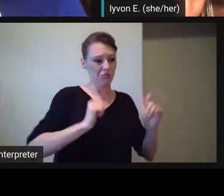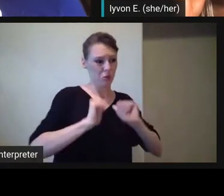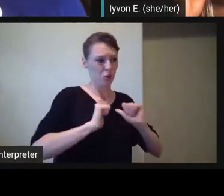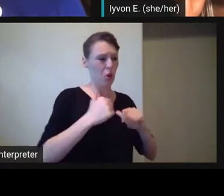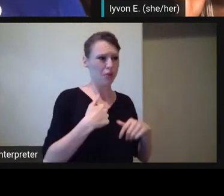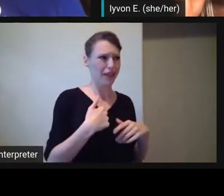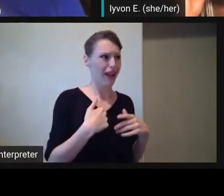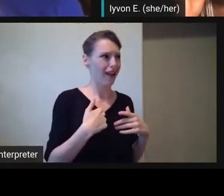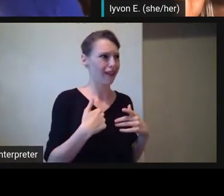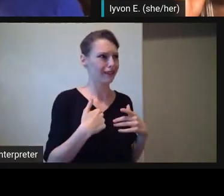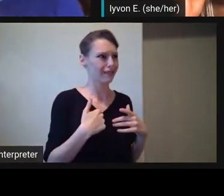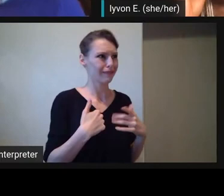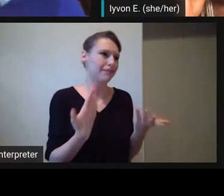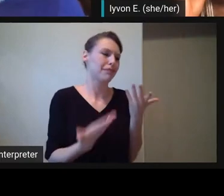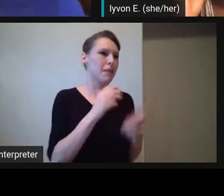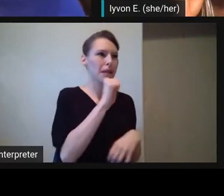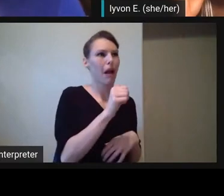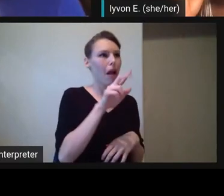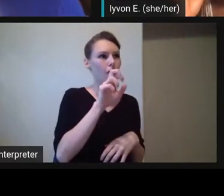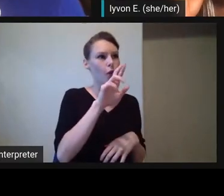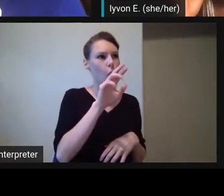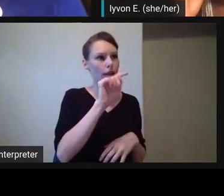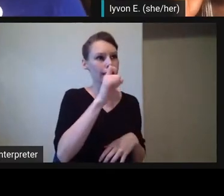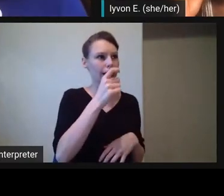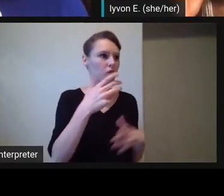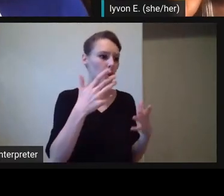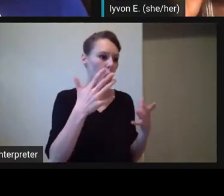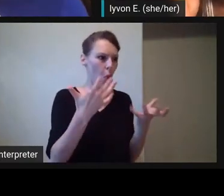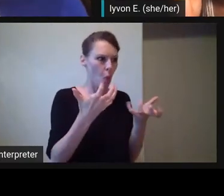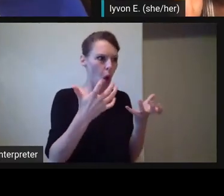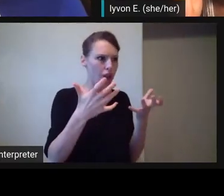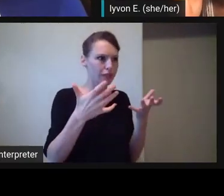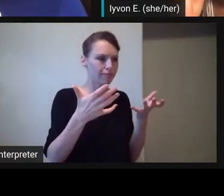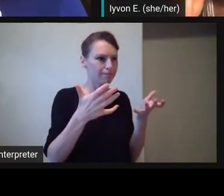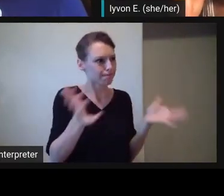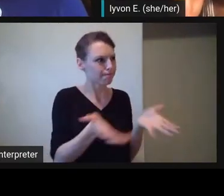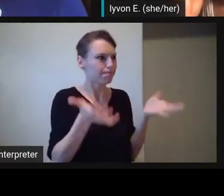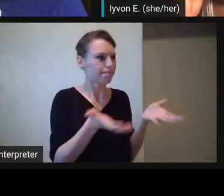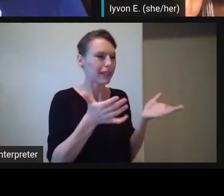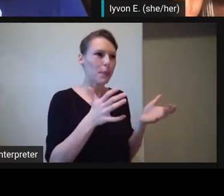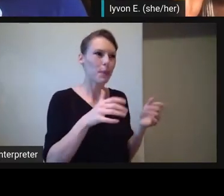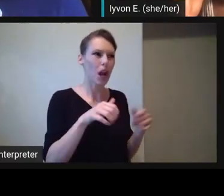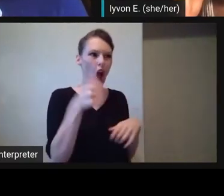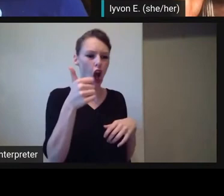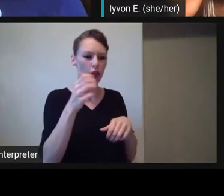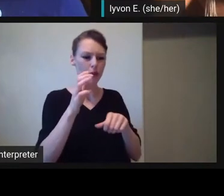want to go do them, I'll take some other theater companies, because I just really want to fight to make it happen.